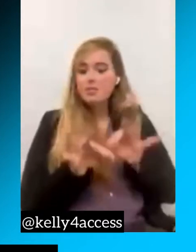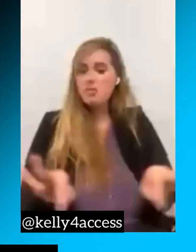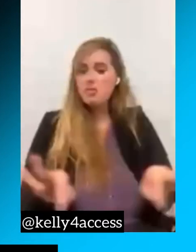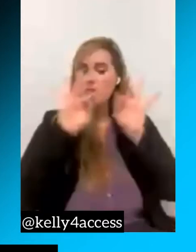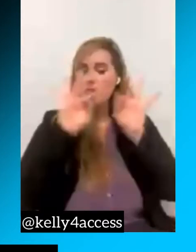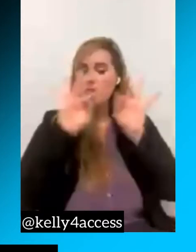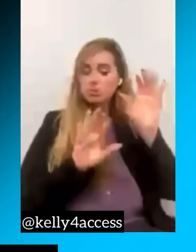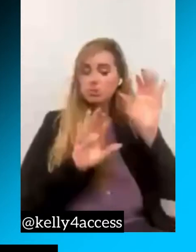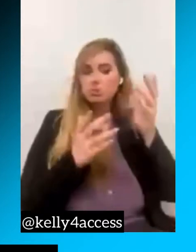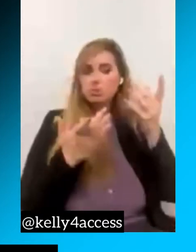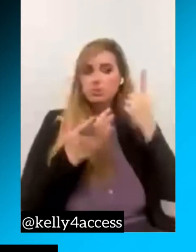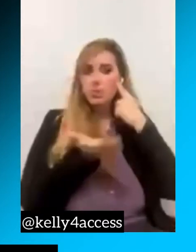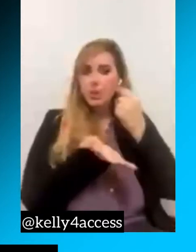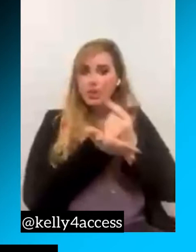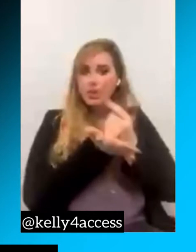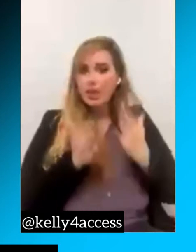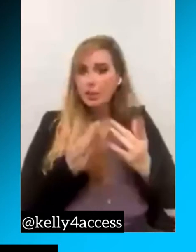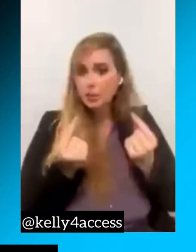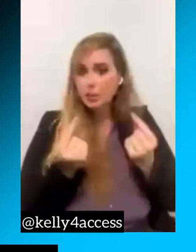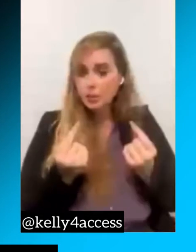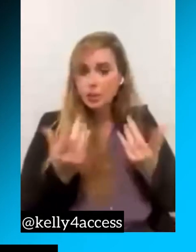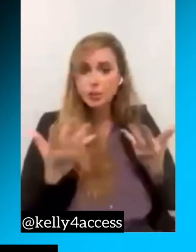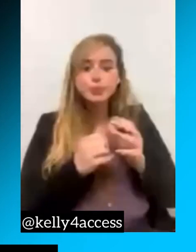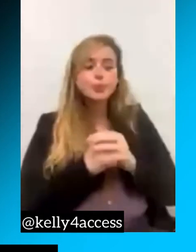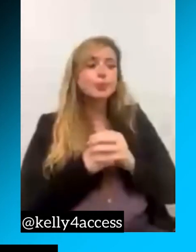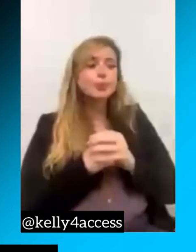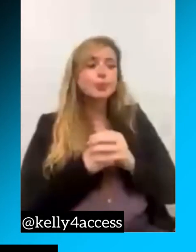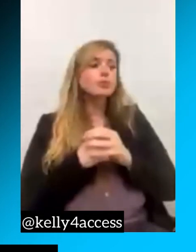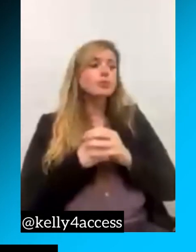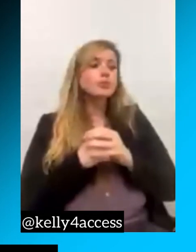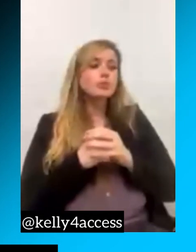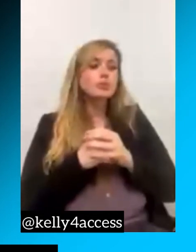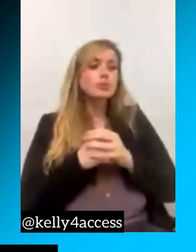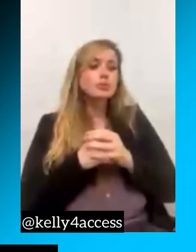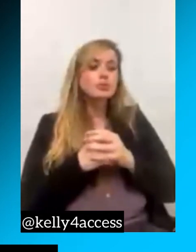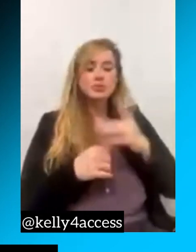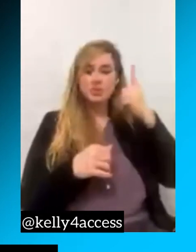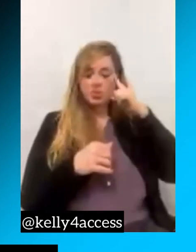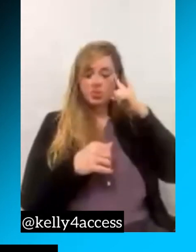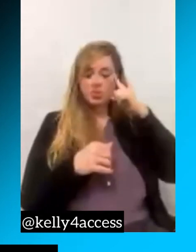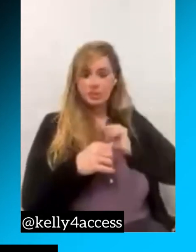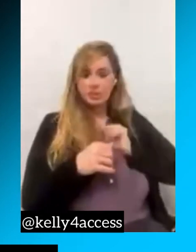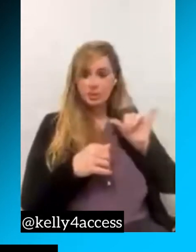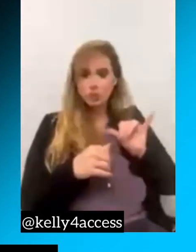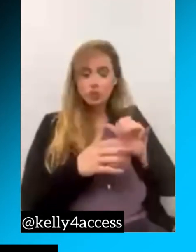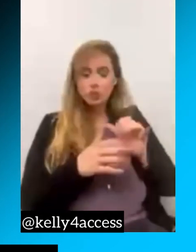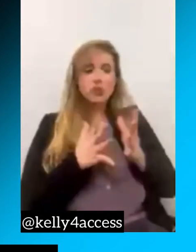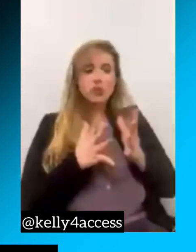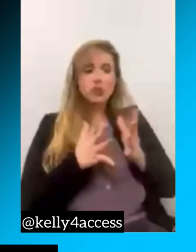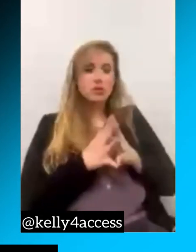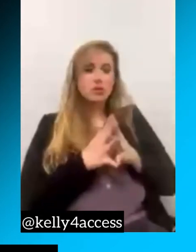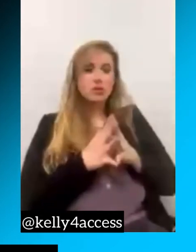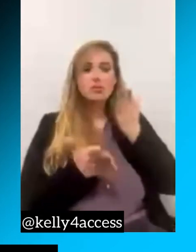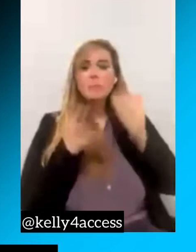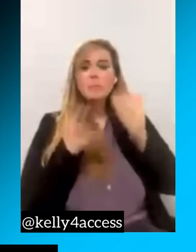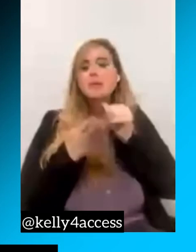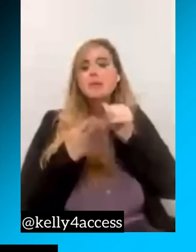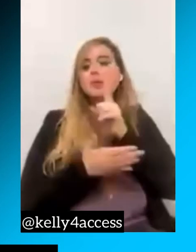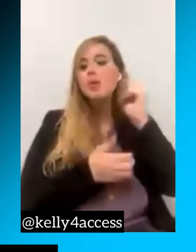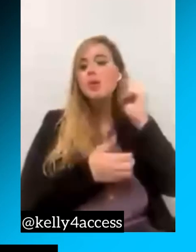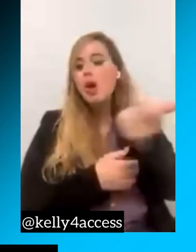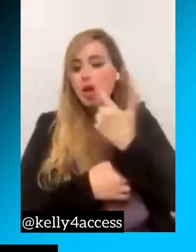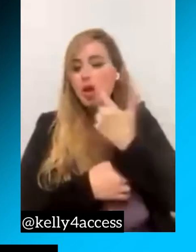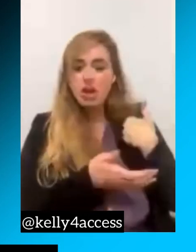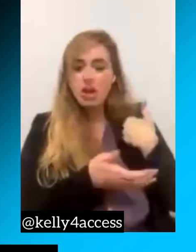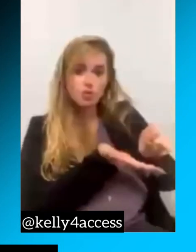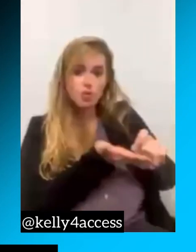also is for myself. This may not be true for everyone, and I wrote an article